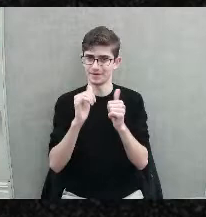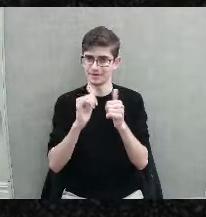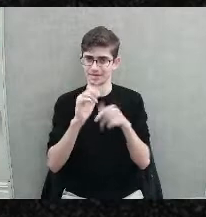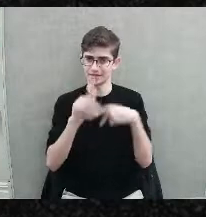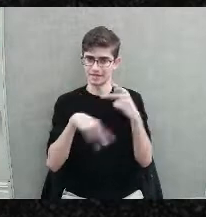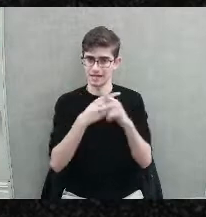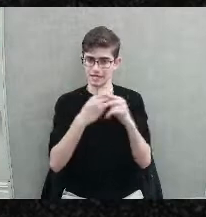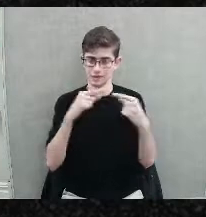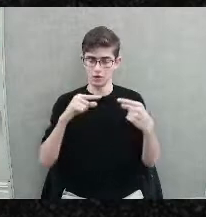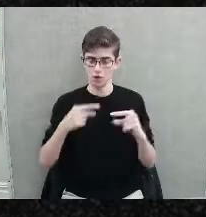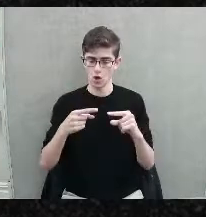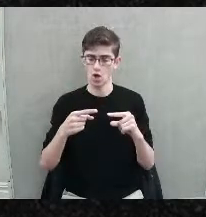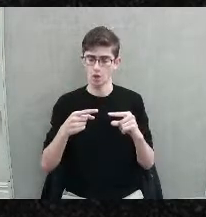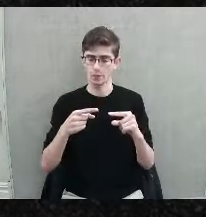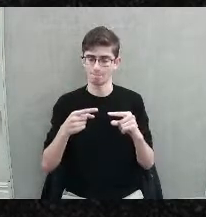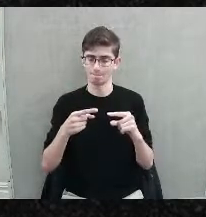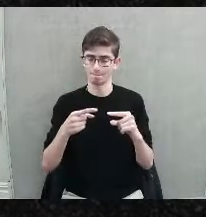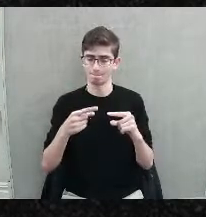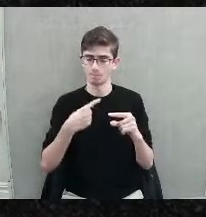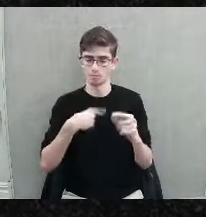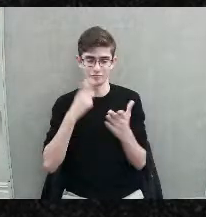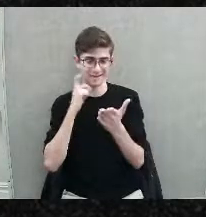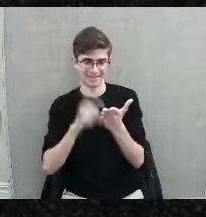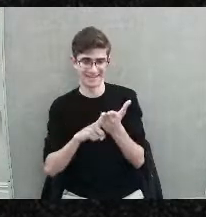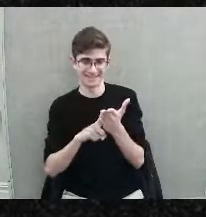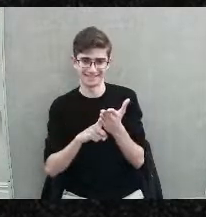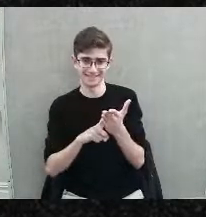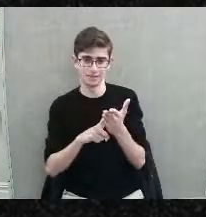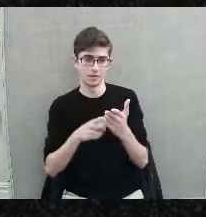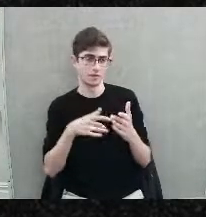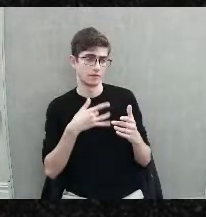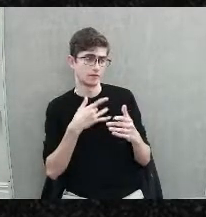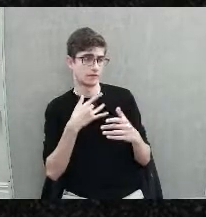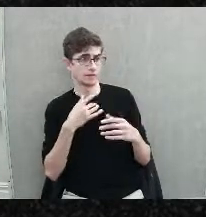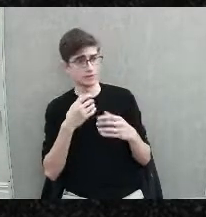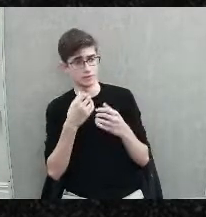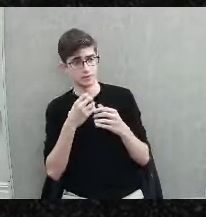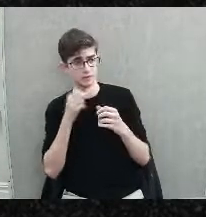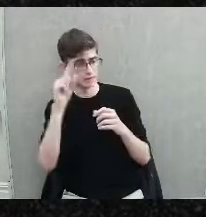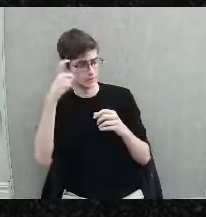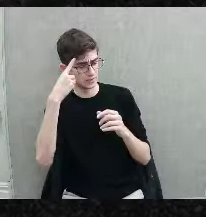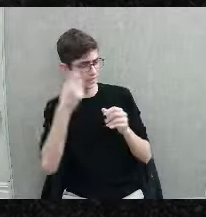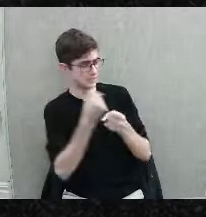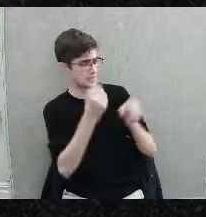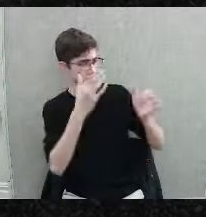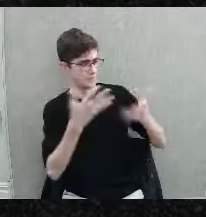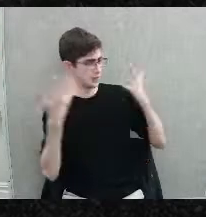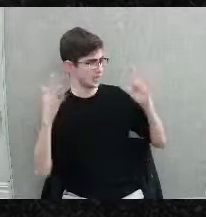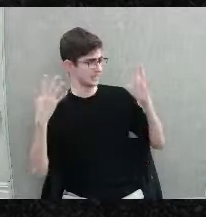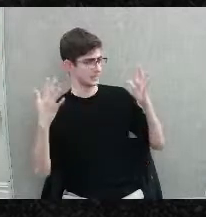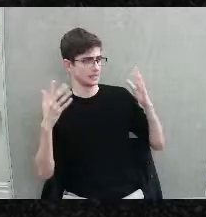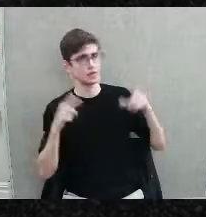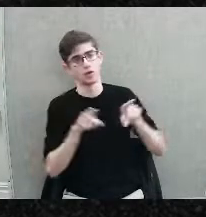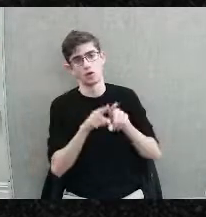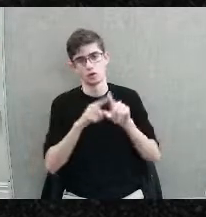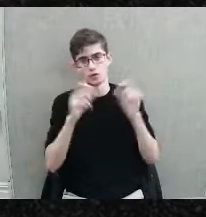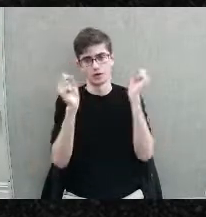recognized, and also envisioning one particular narrow path about